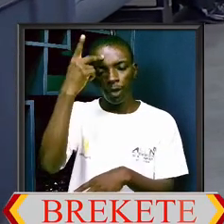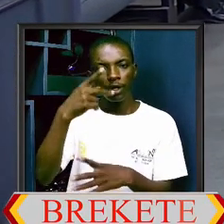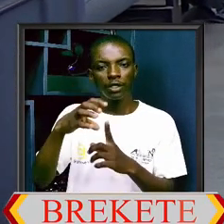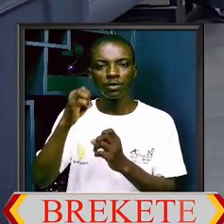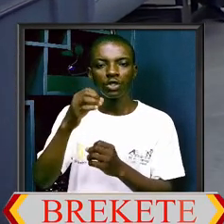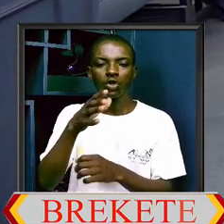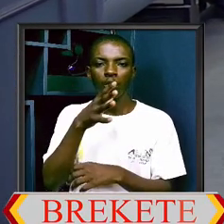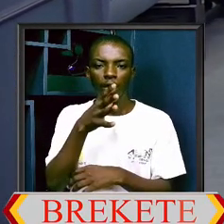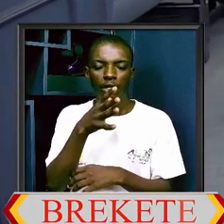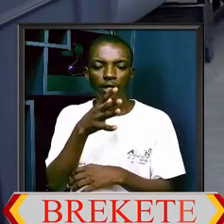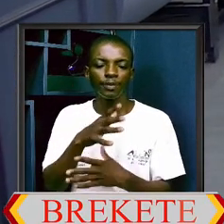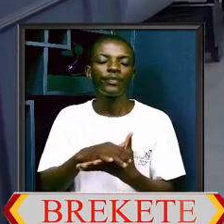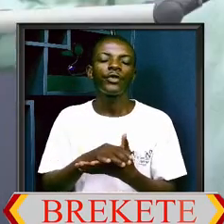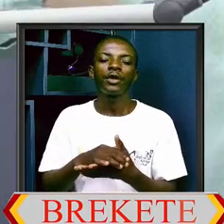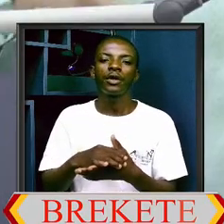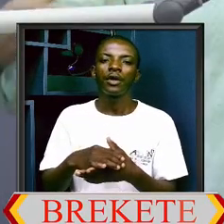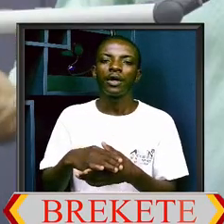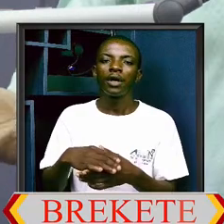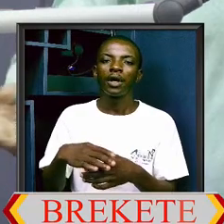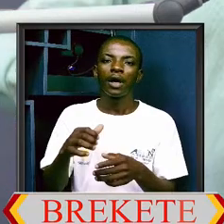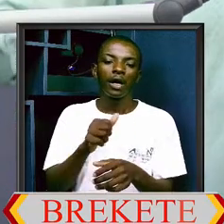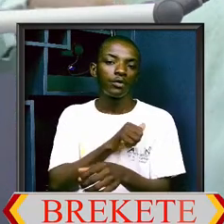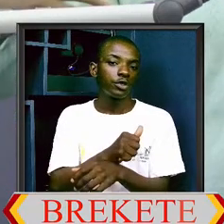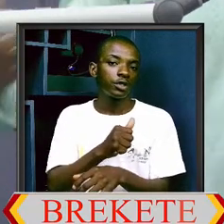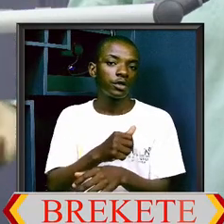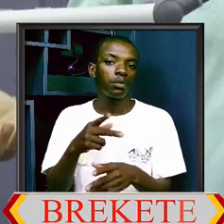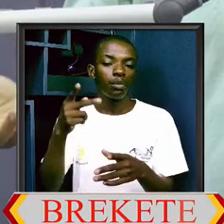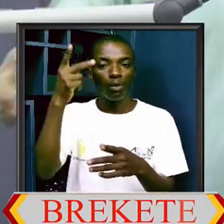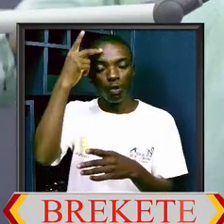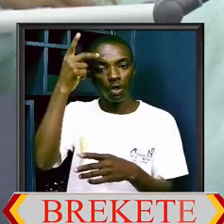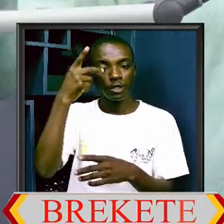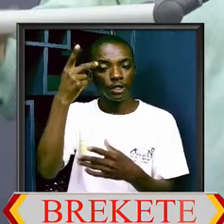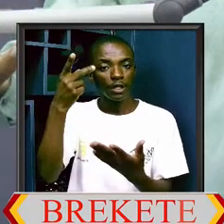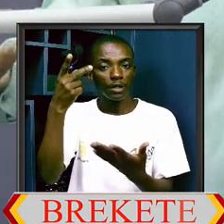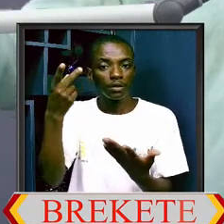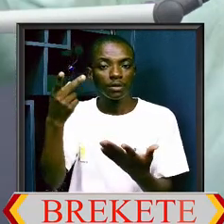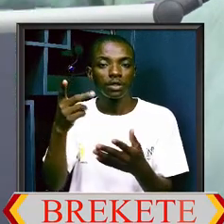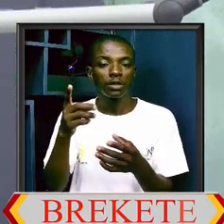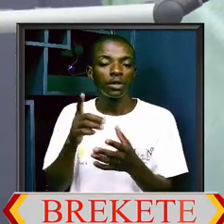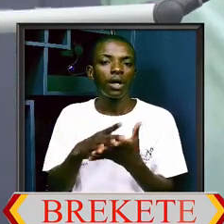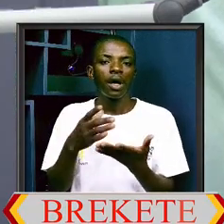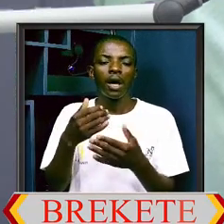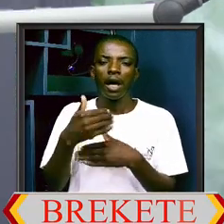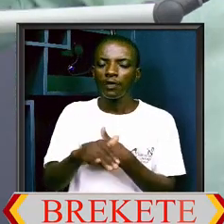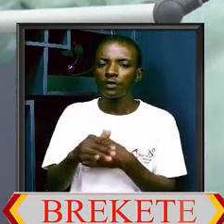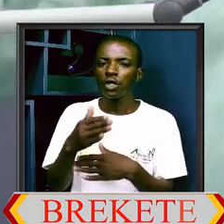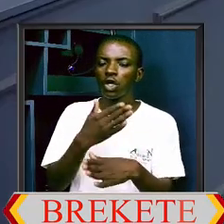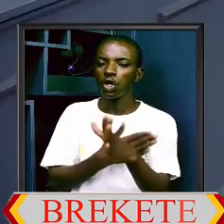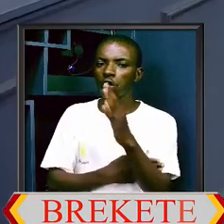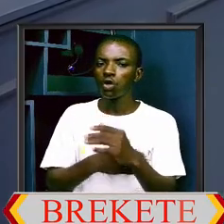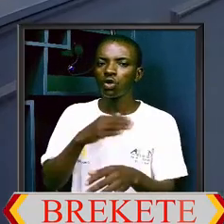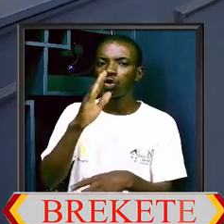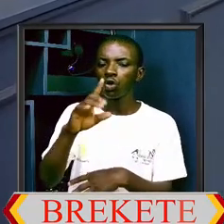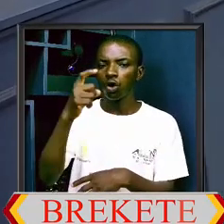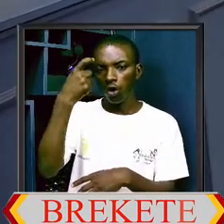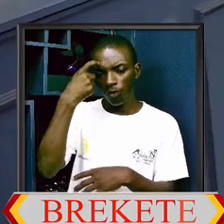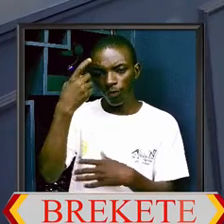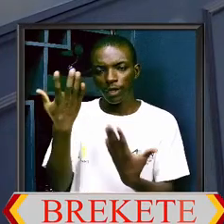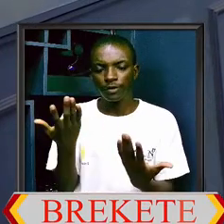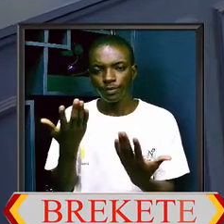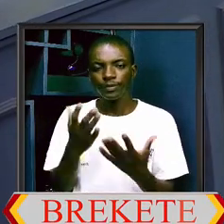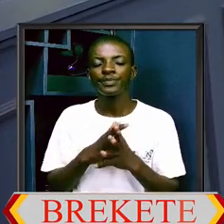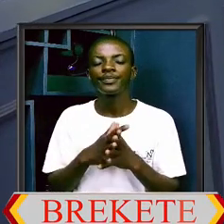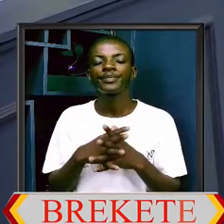mother physically administratively politically democratically after God now